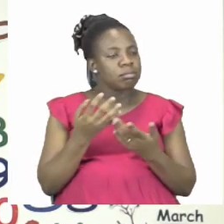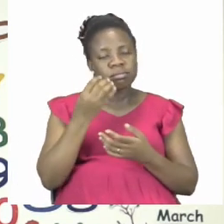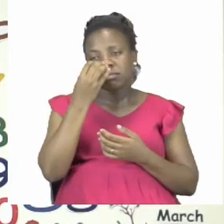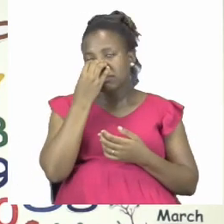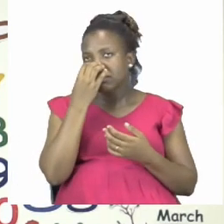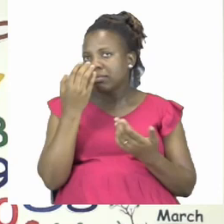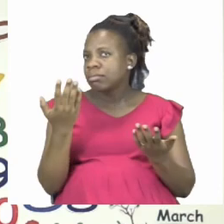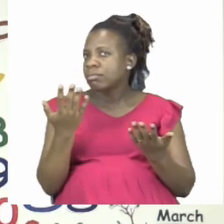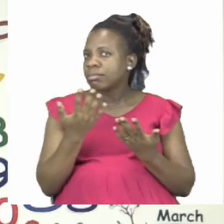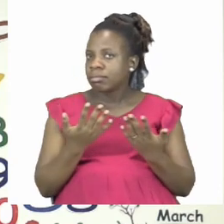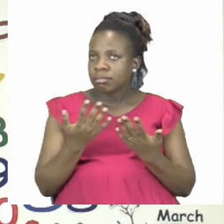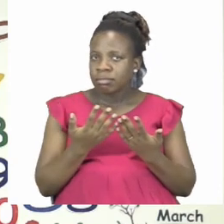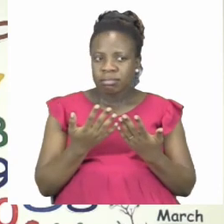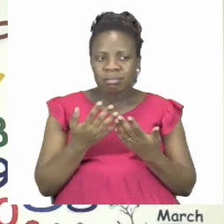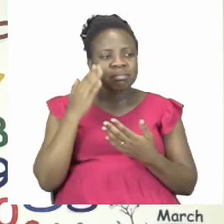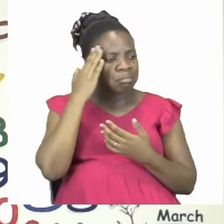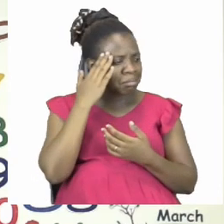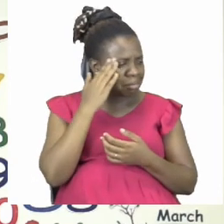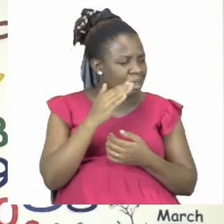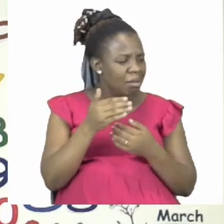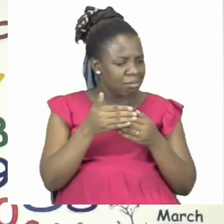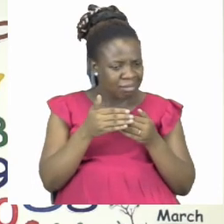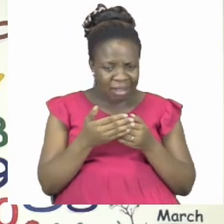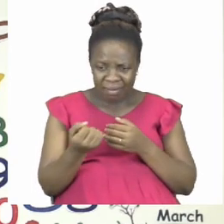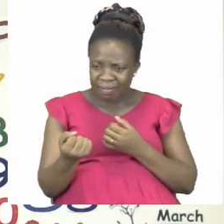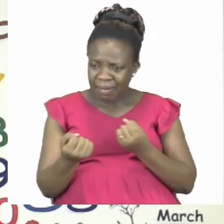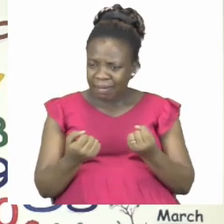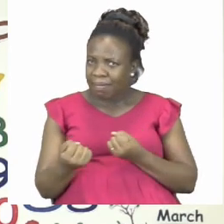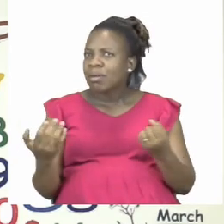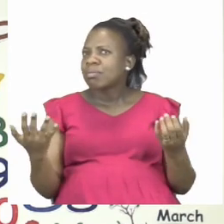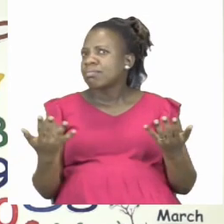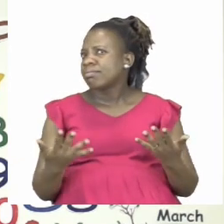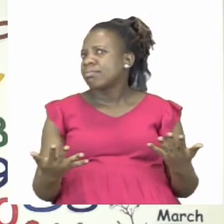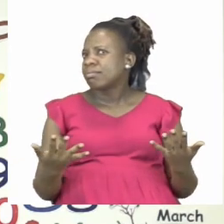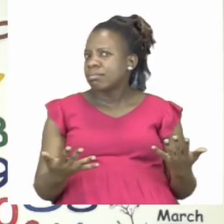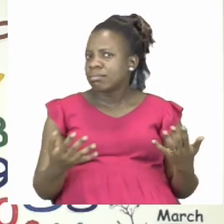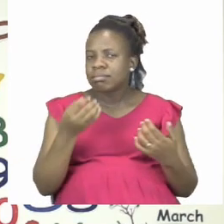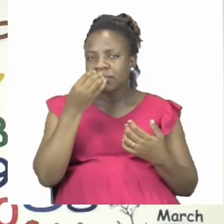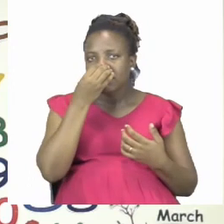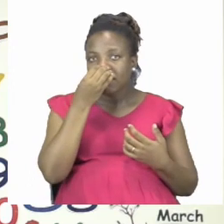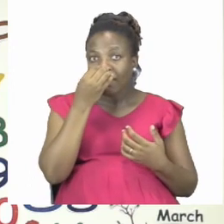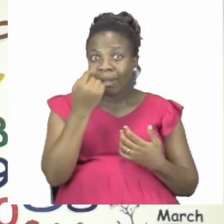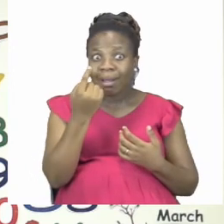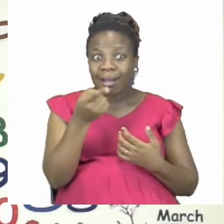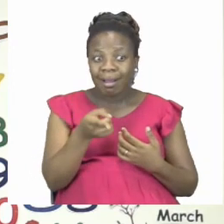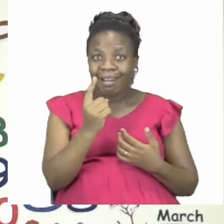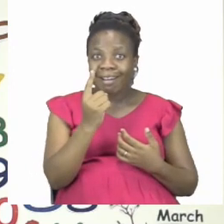is today, but I'm sure he's very close. Sashi, I thought I heard you come in.